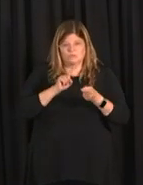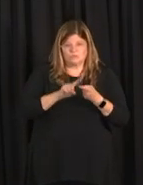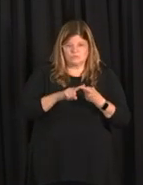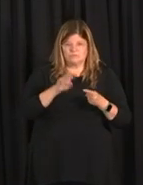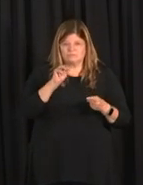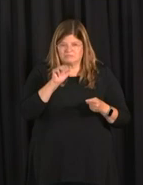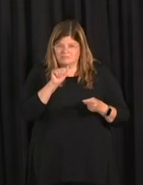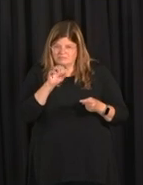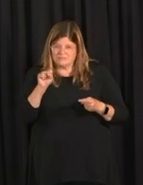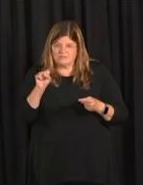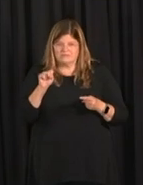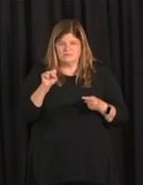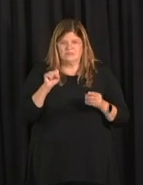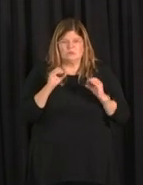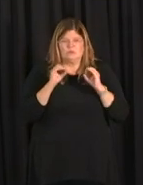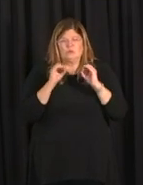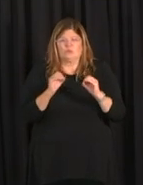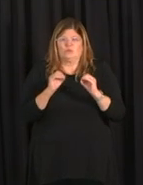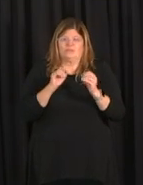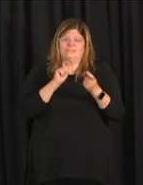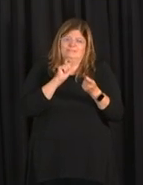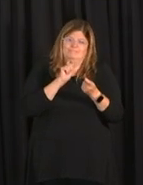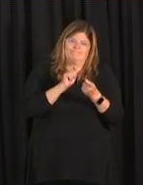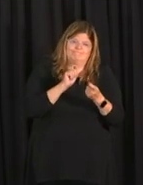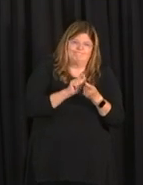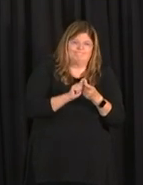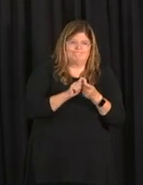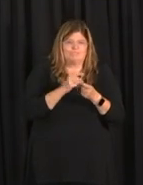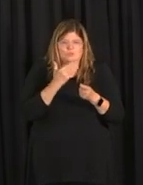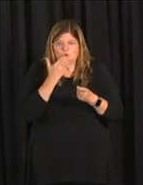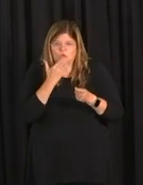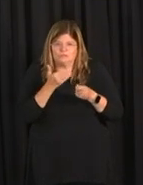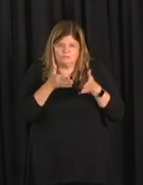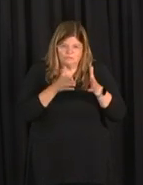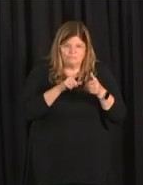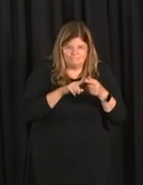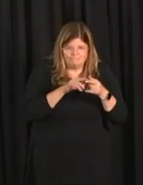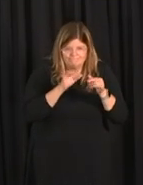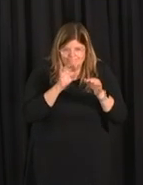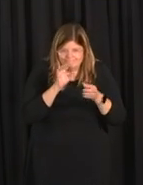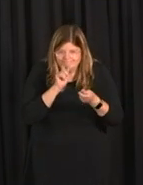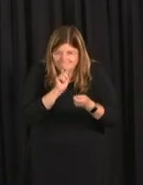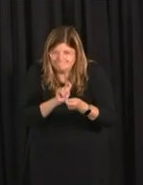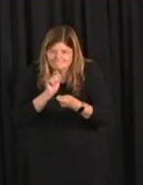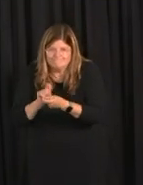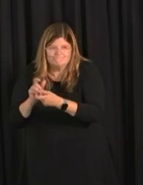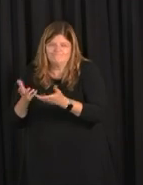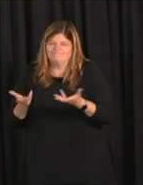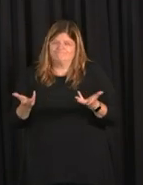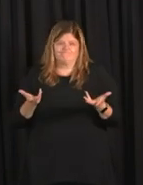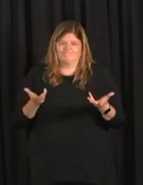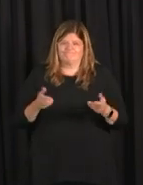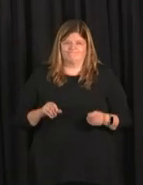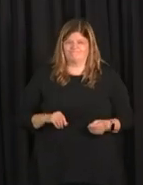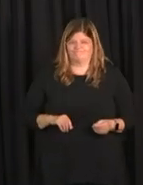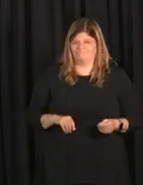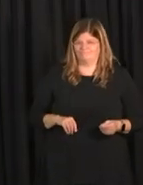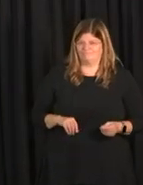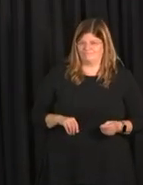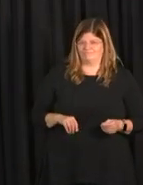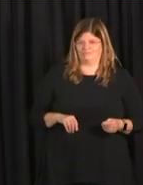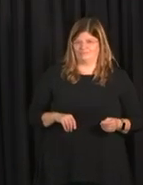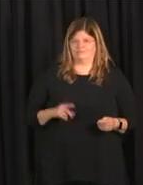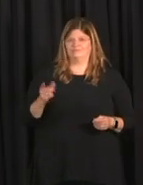but there's no real good way to measure mask adherence, and so we're having conversations about how to do that.